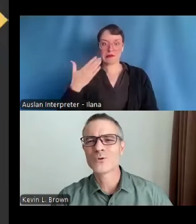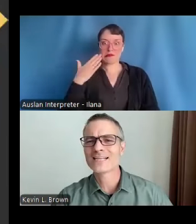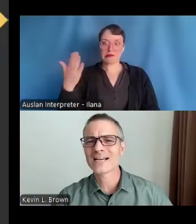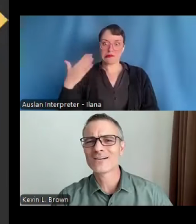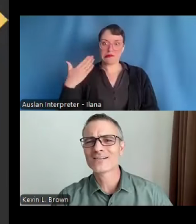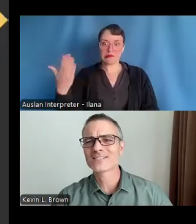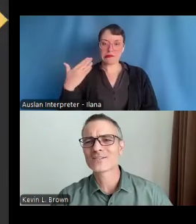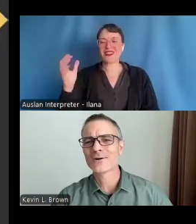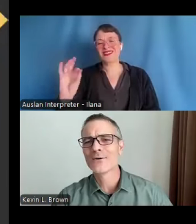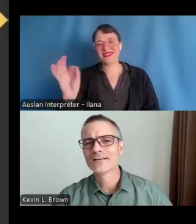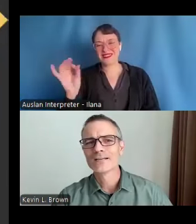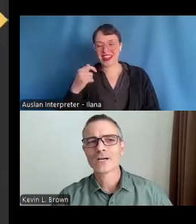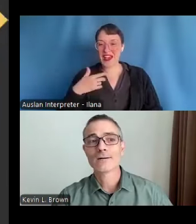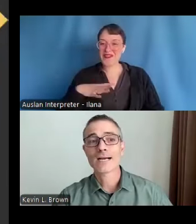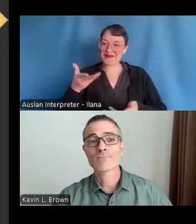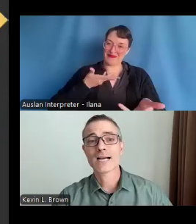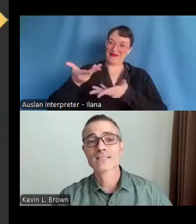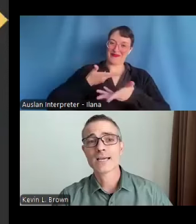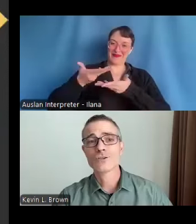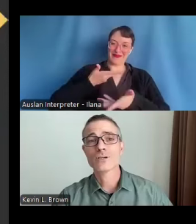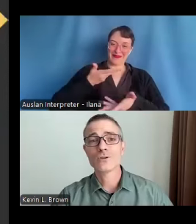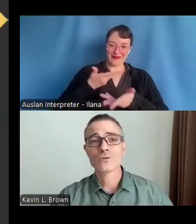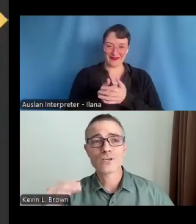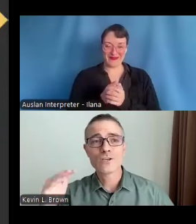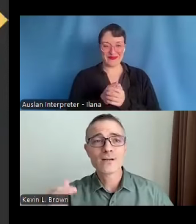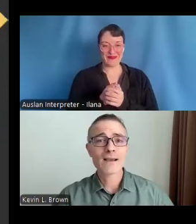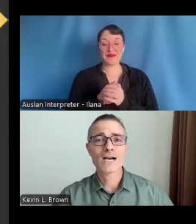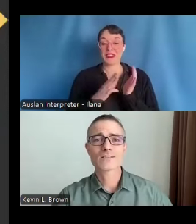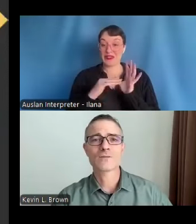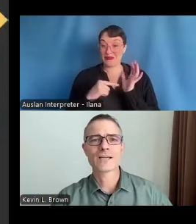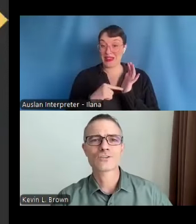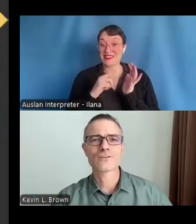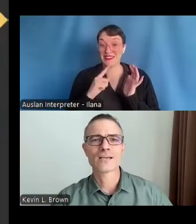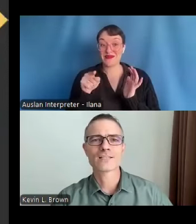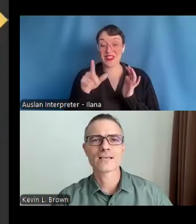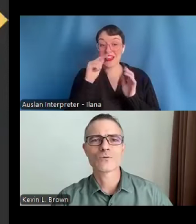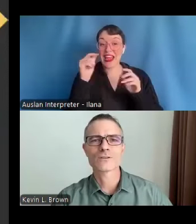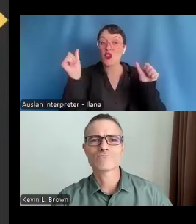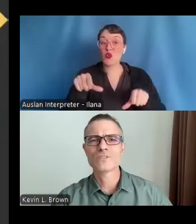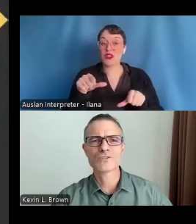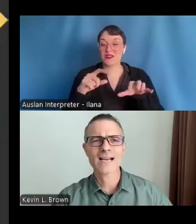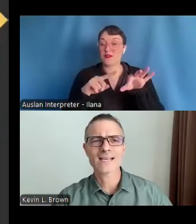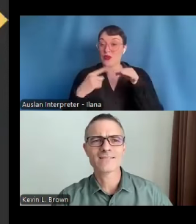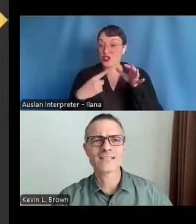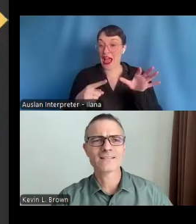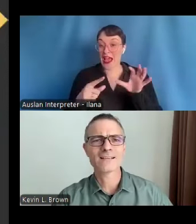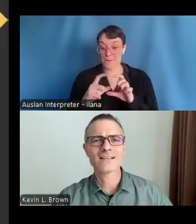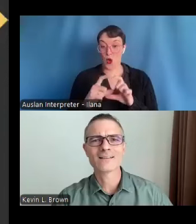of two-way dialogue. And so, as Matt said, you can use the Q&A box to make sure that we're